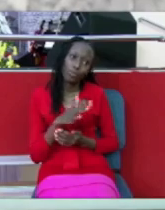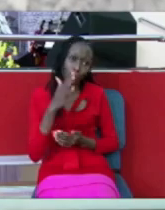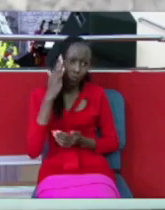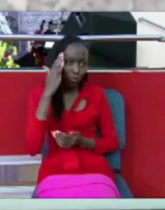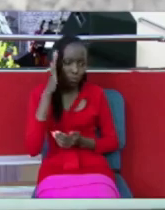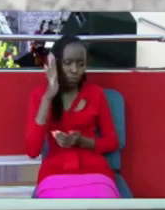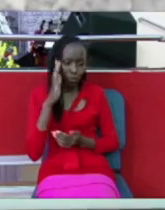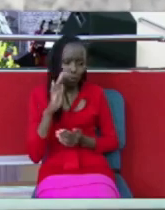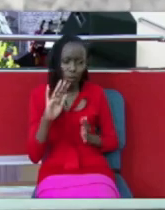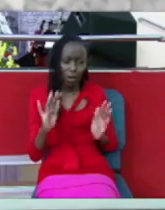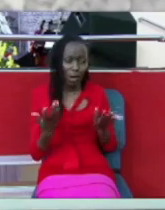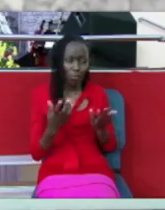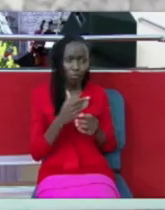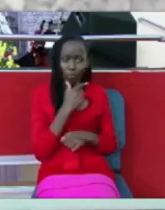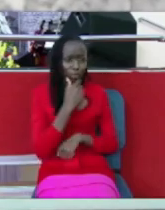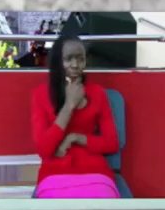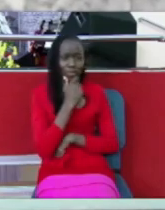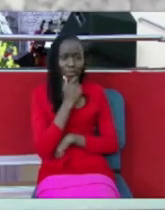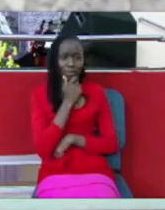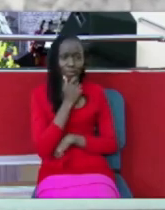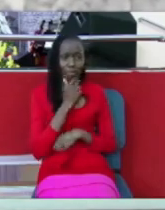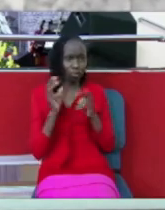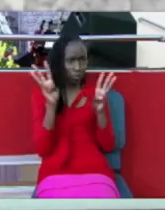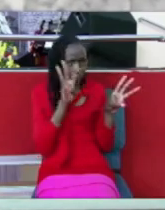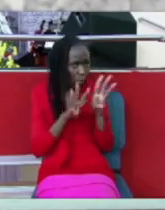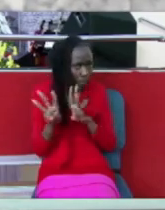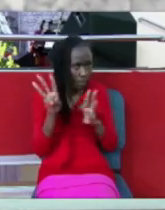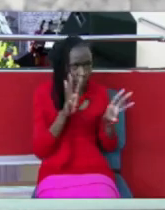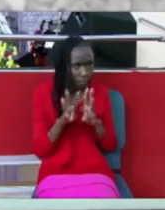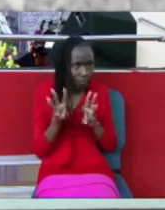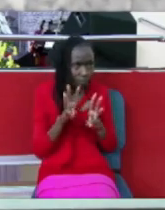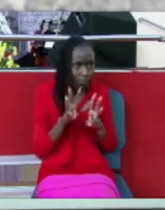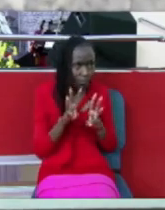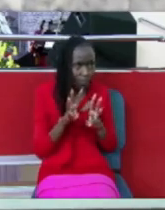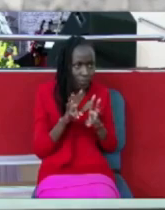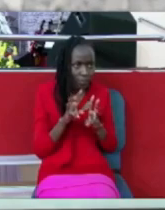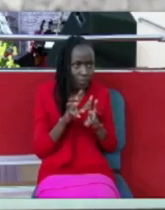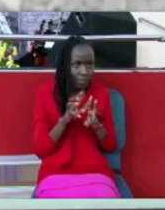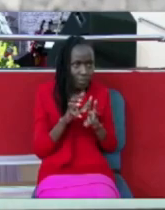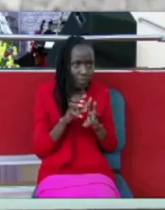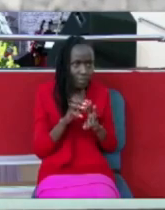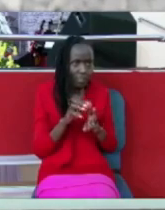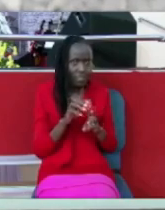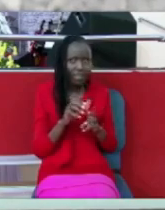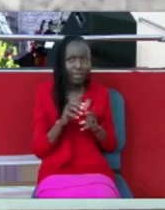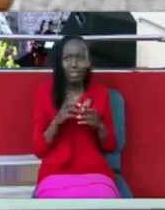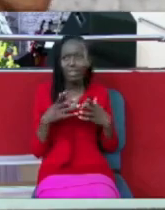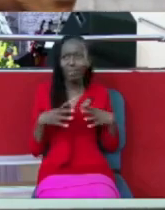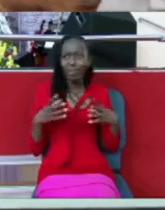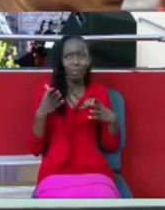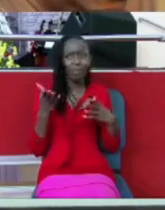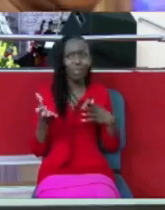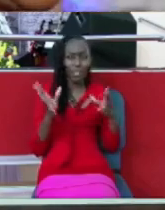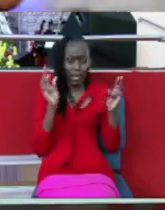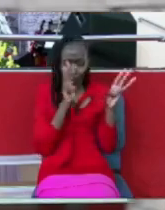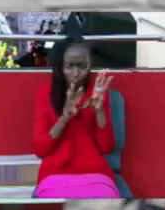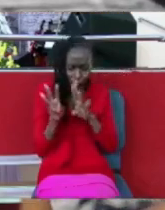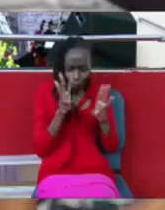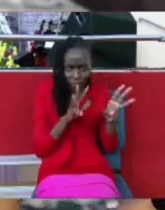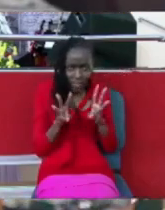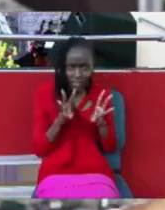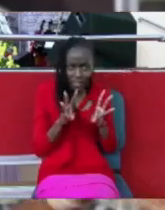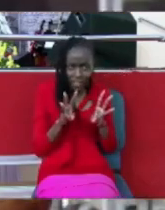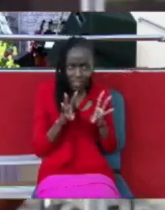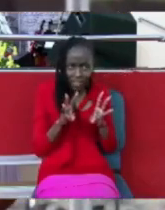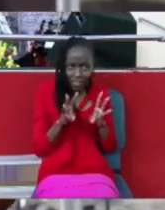worry? Have you ever been worried in your life? Ushawahi kuwa na hofu? Am I talking to real human beings who have ever worried sometimes? Yeah, kuna watu ambao nazungumzia